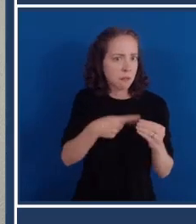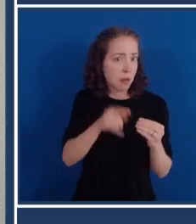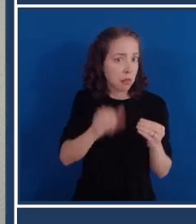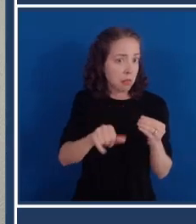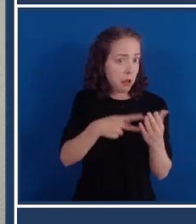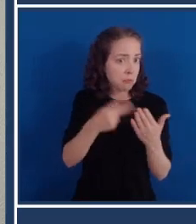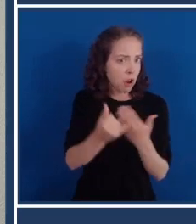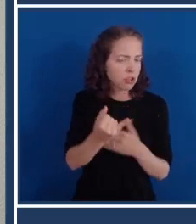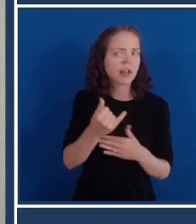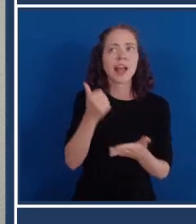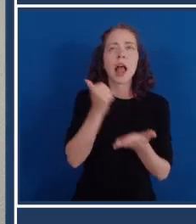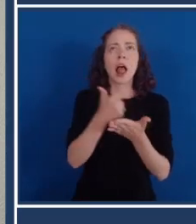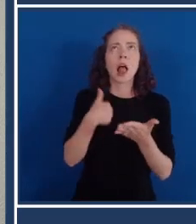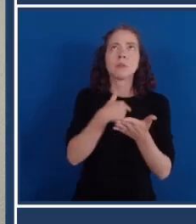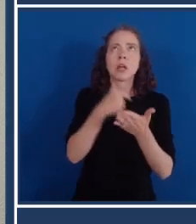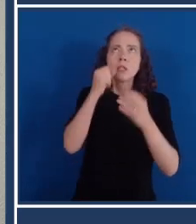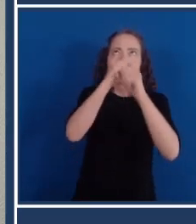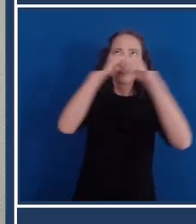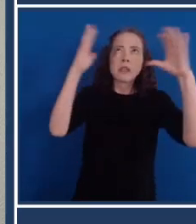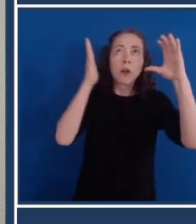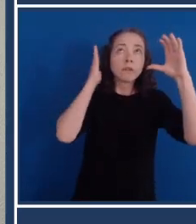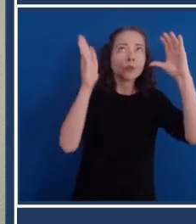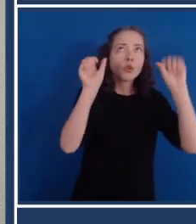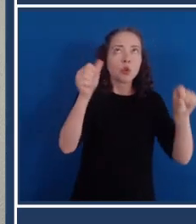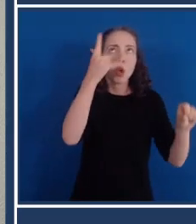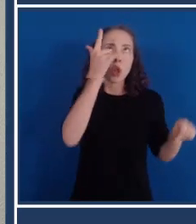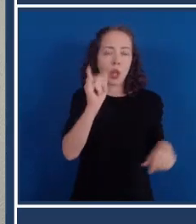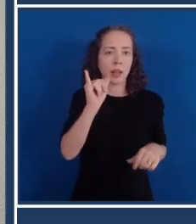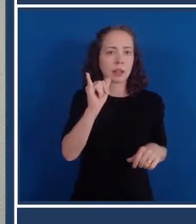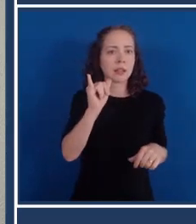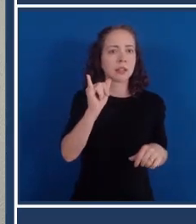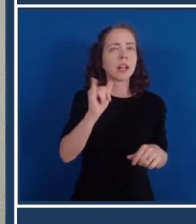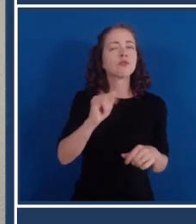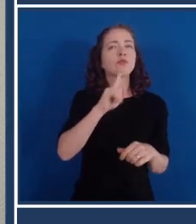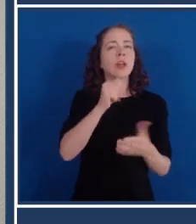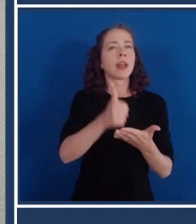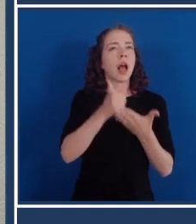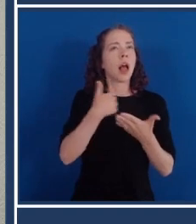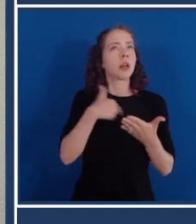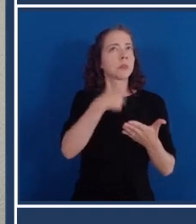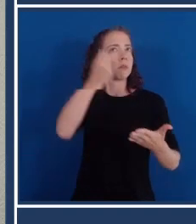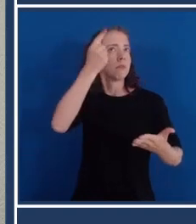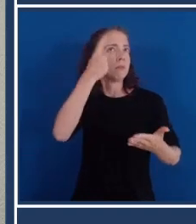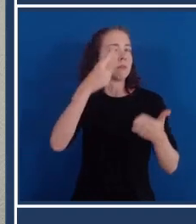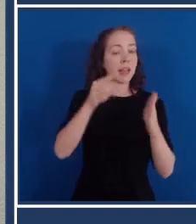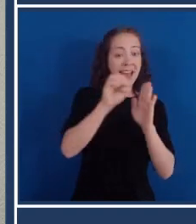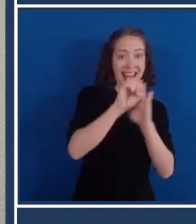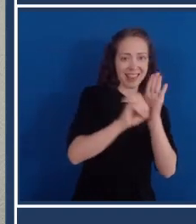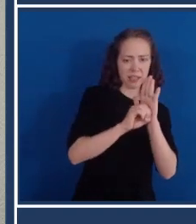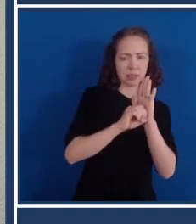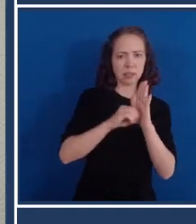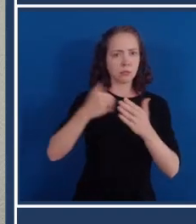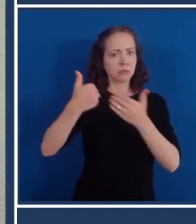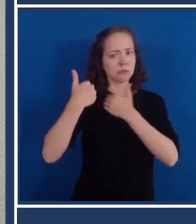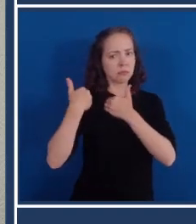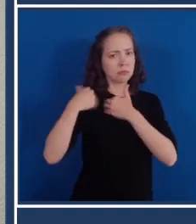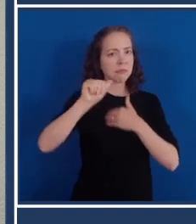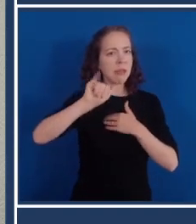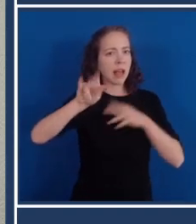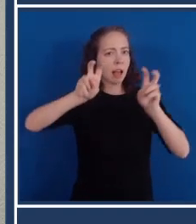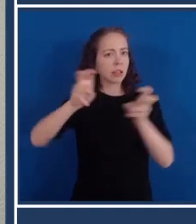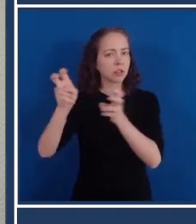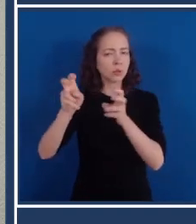very compelling example of how to put ethics and responsible AI issues front and centre when you're building a